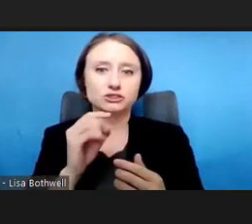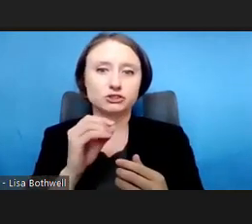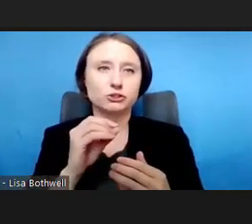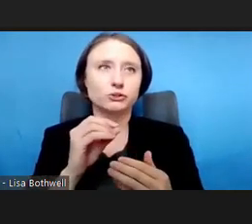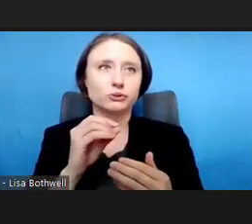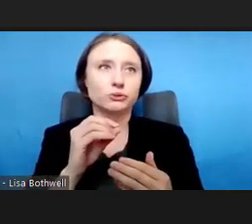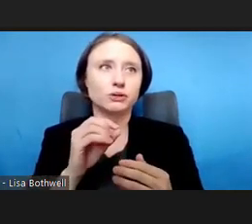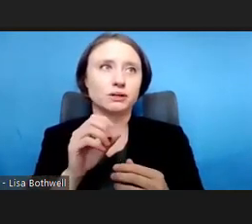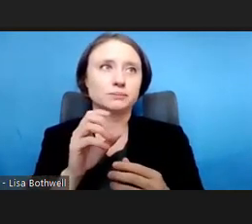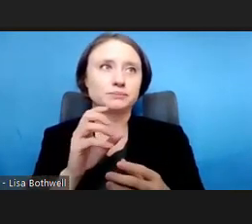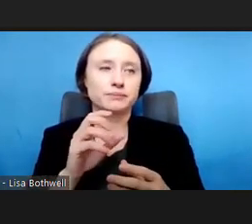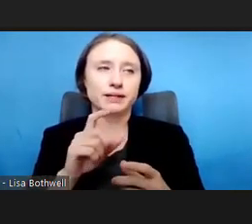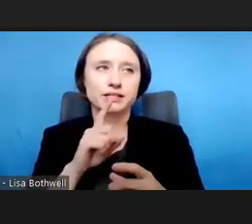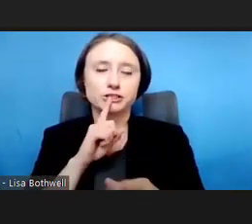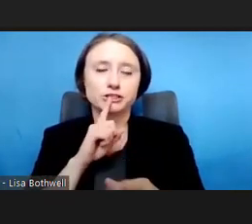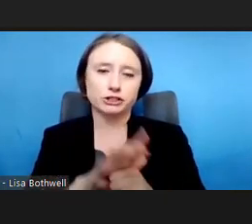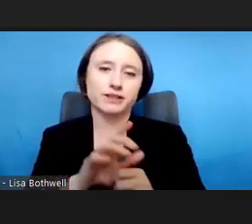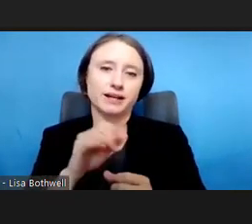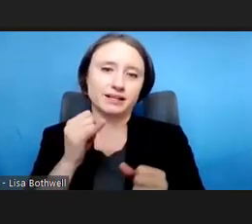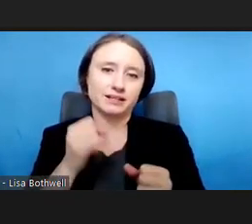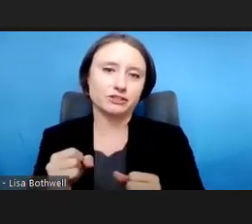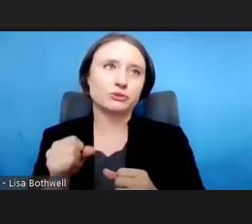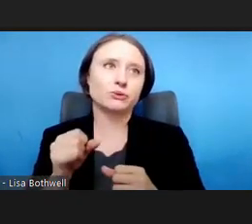There is also a desire for